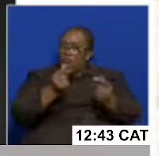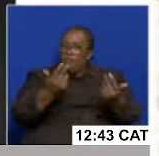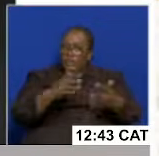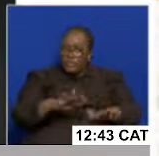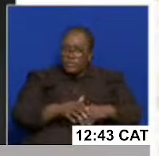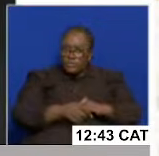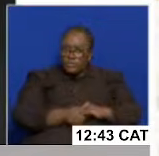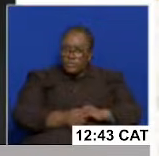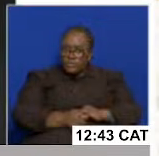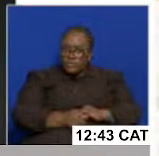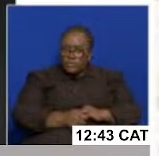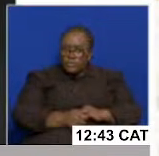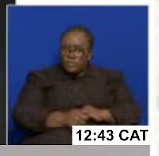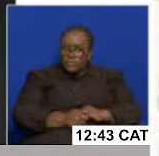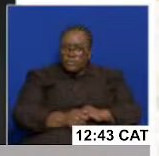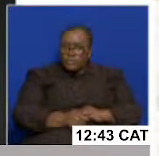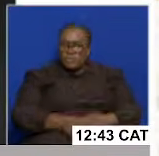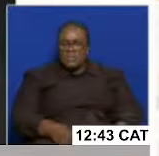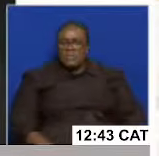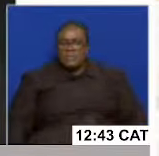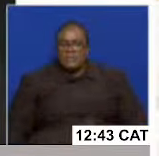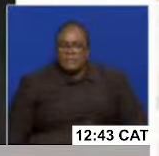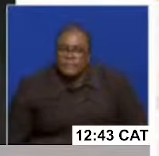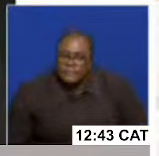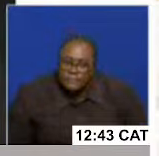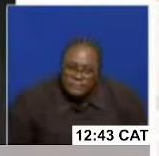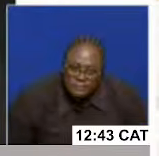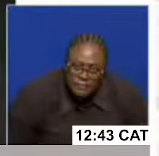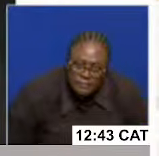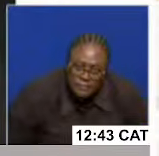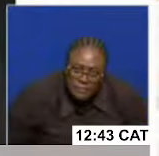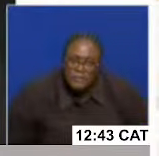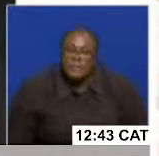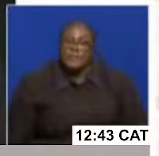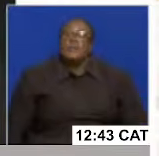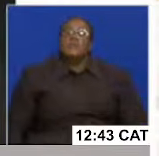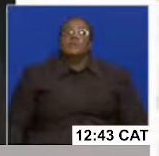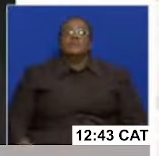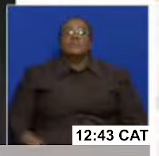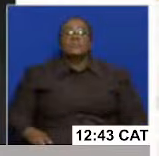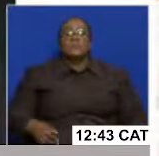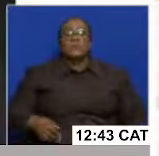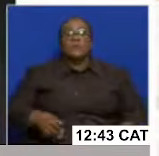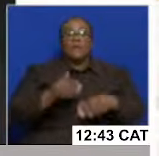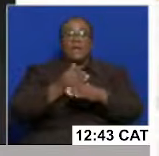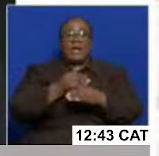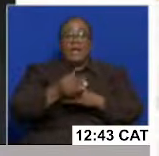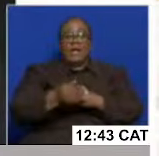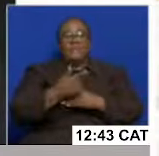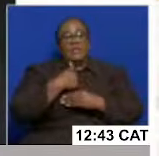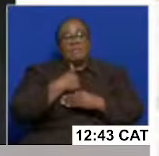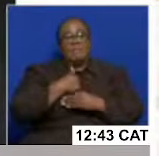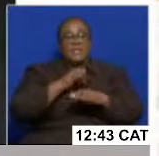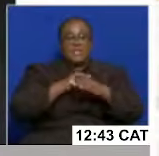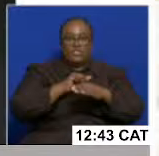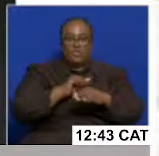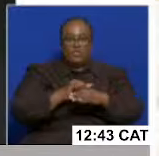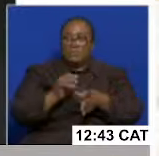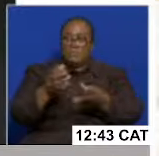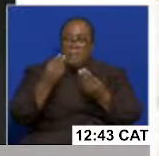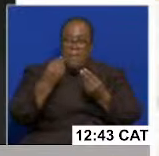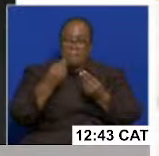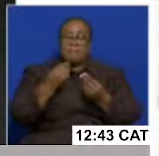I can say after I received the stones, that's where I will tell him that at least